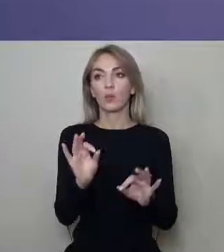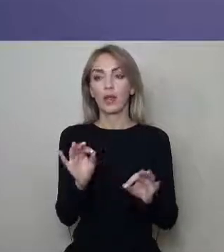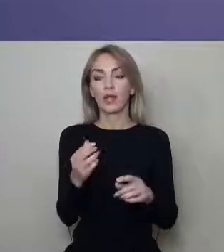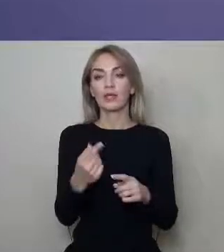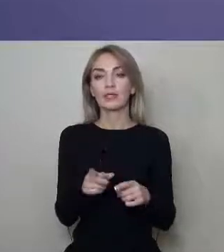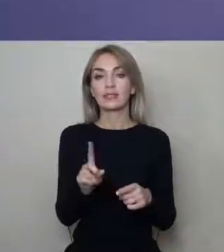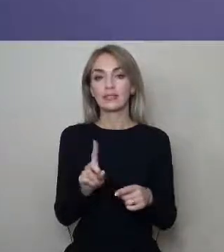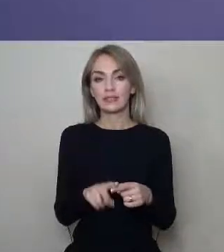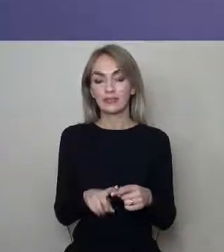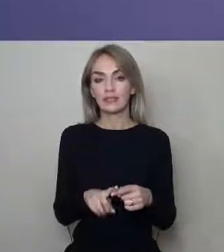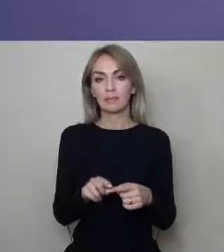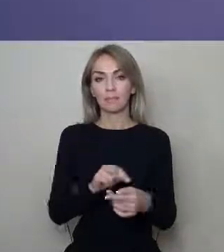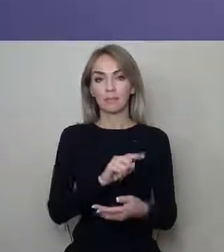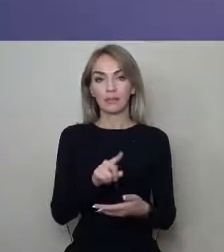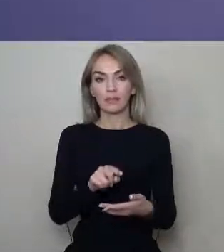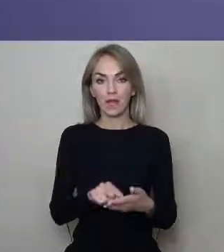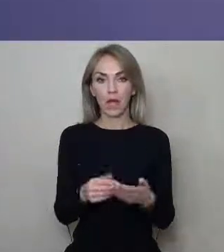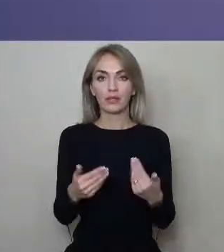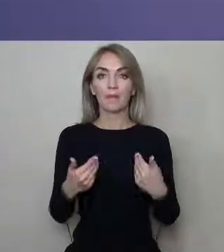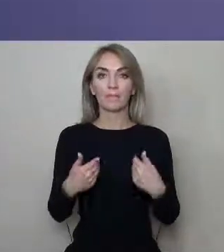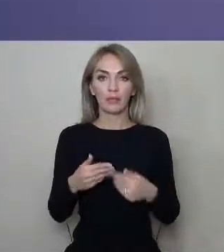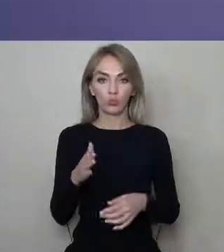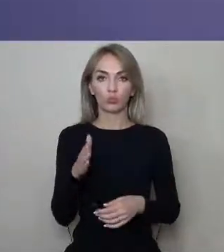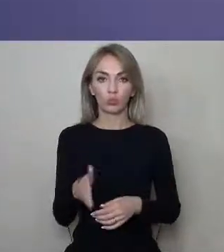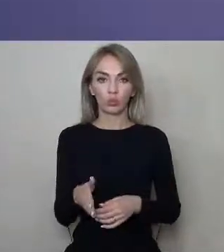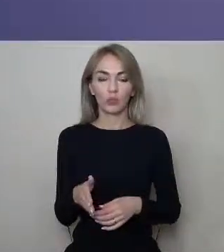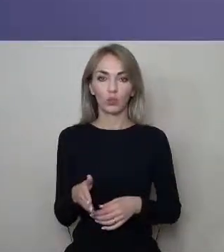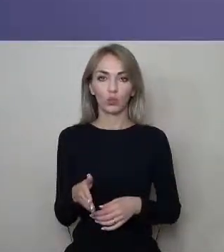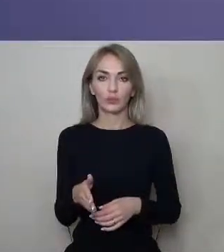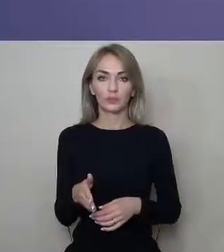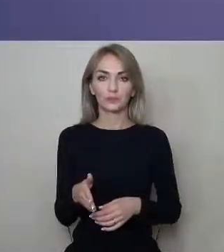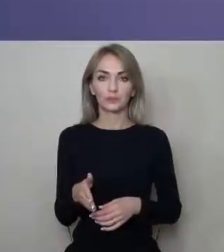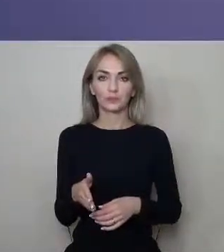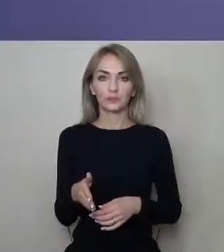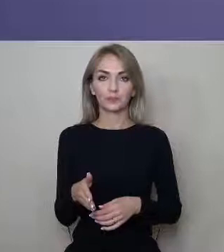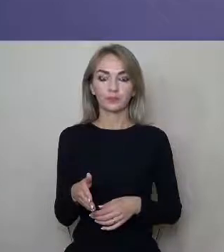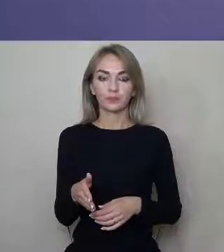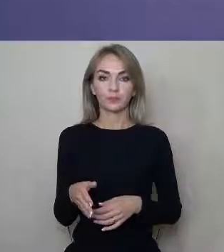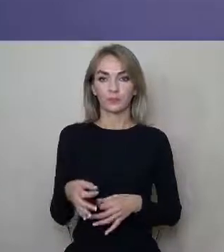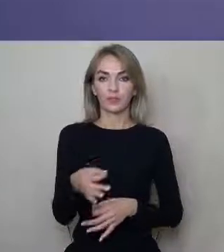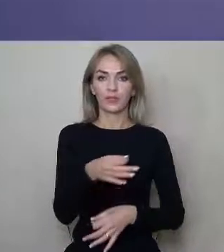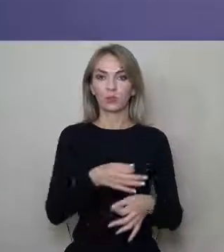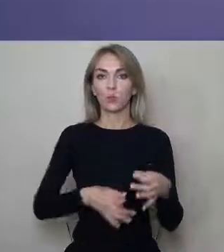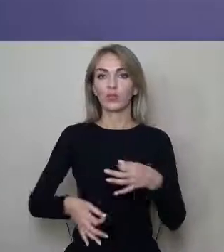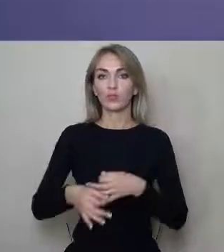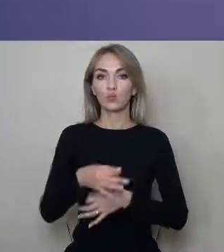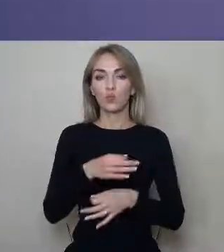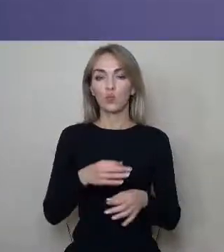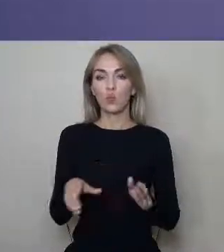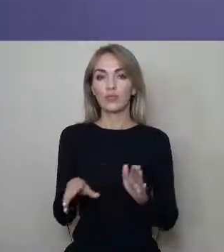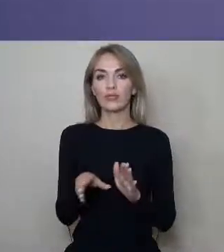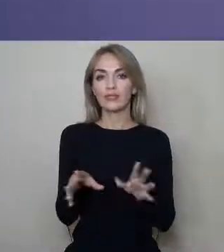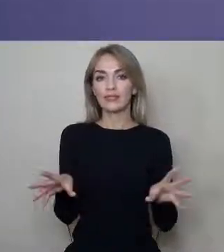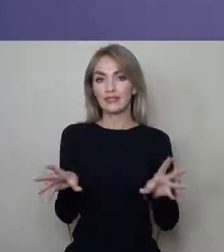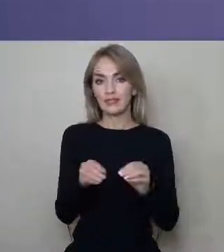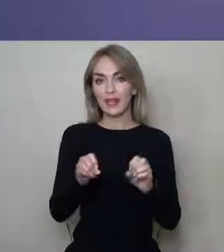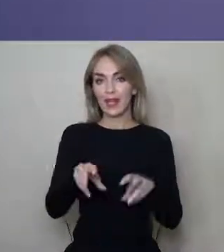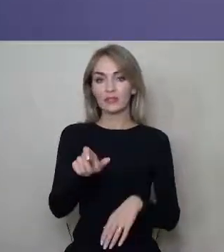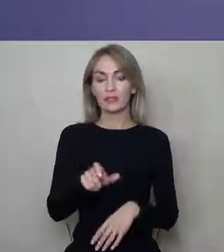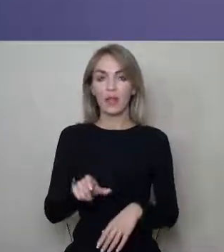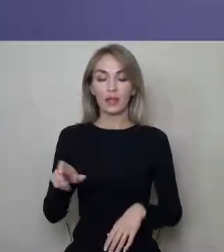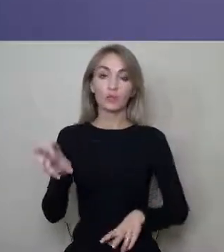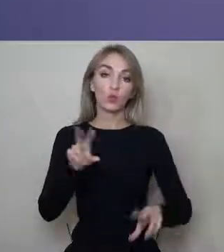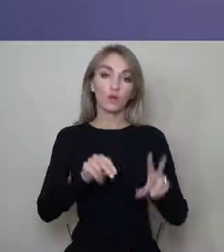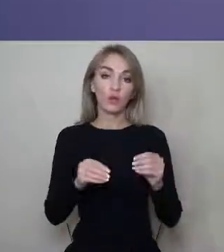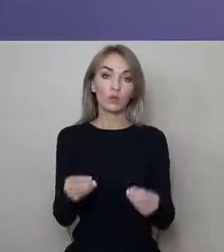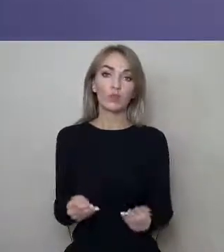to raise questions, ask questions in the comments. We are going to go through them